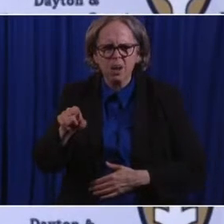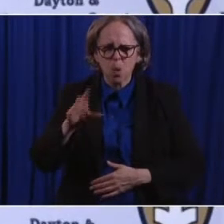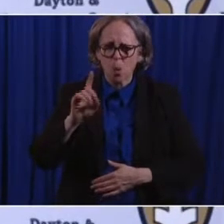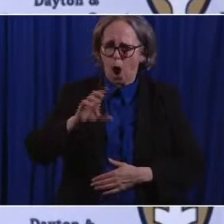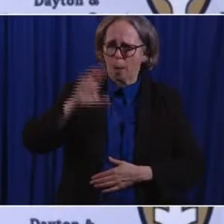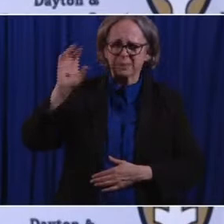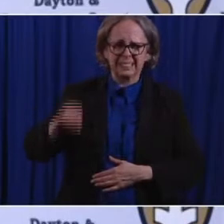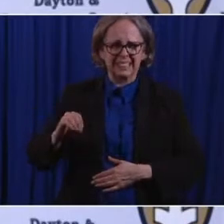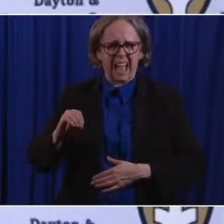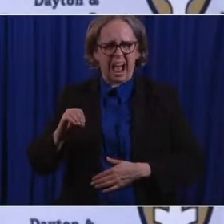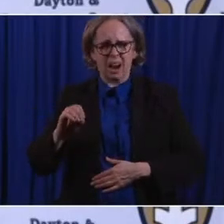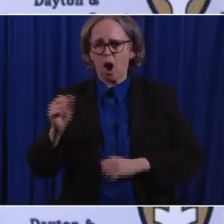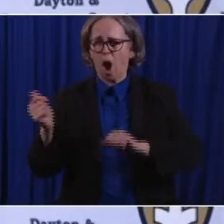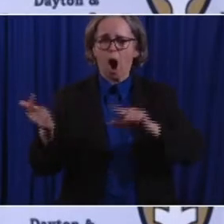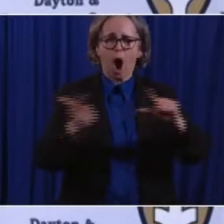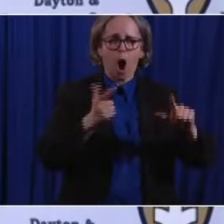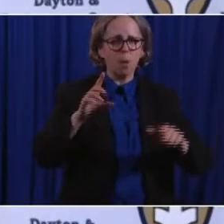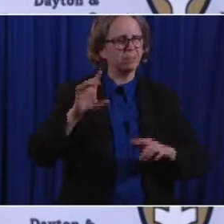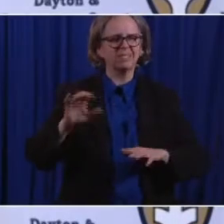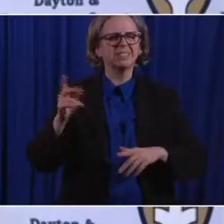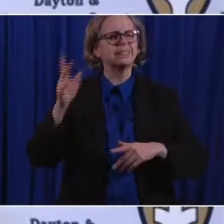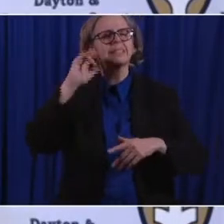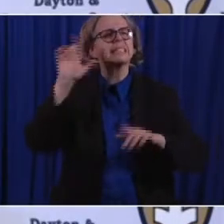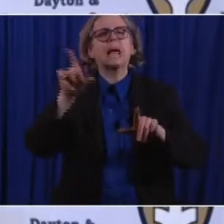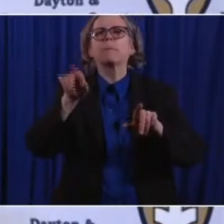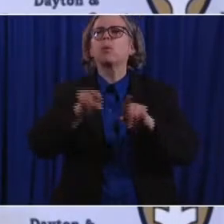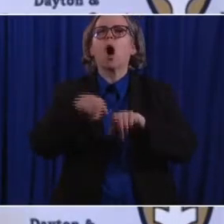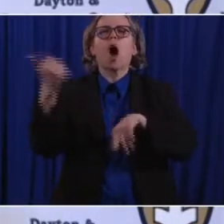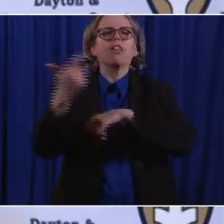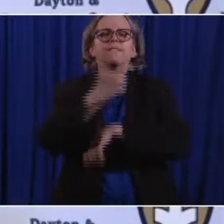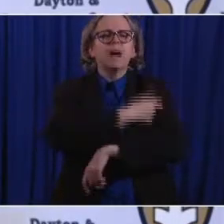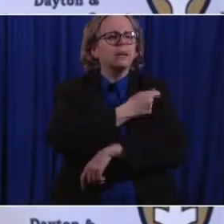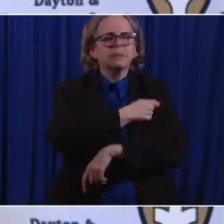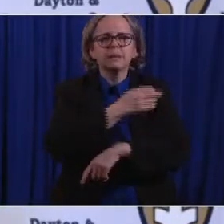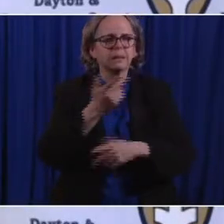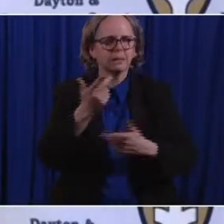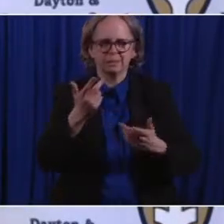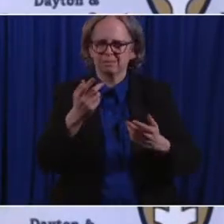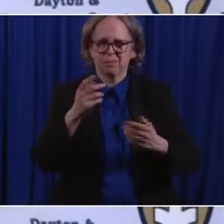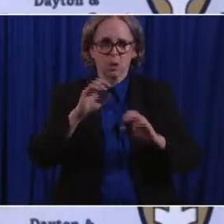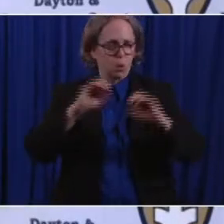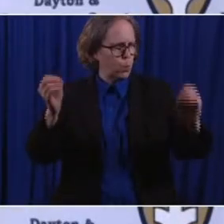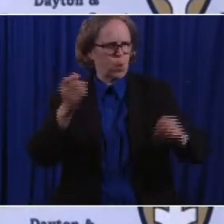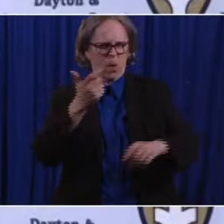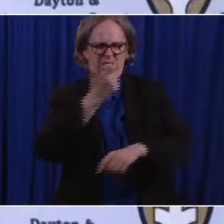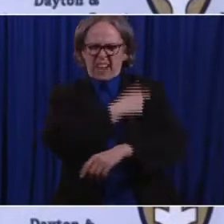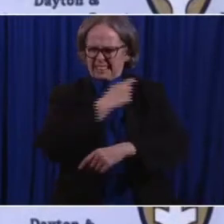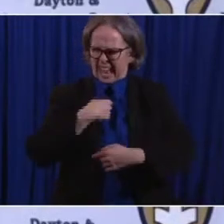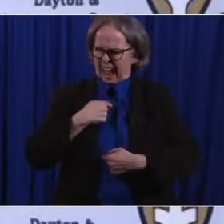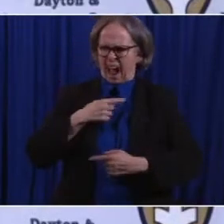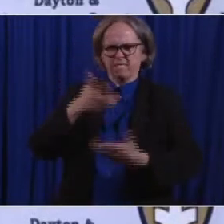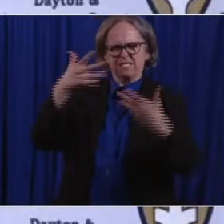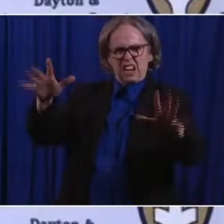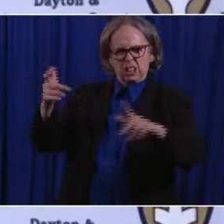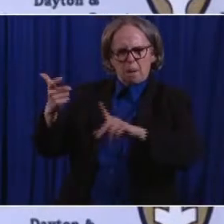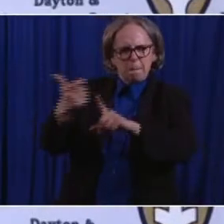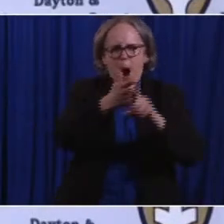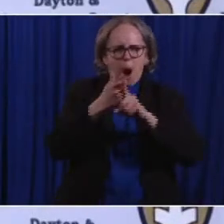vaccine. We don't have 100% compliance on any vaccine. But